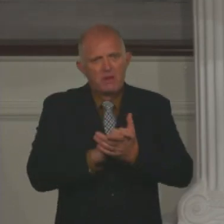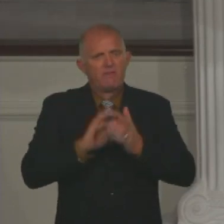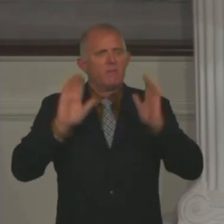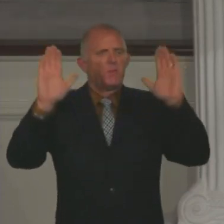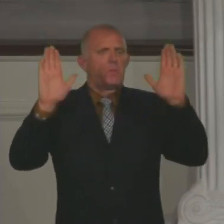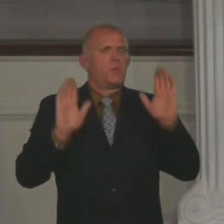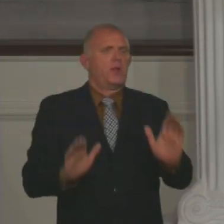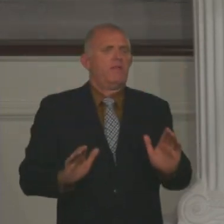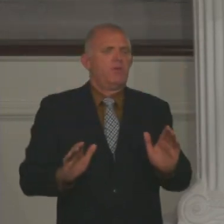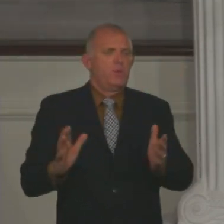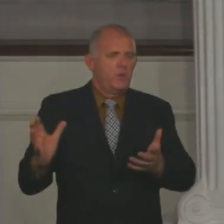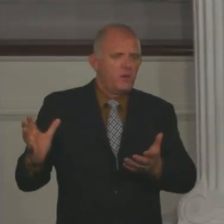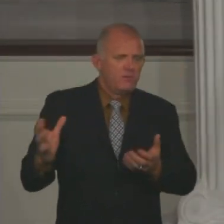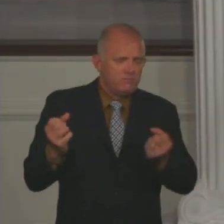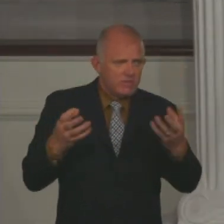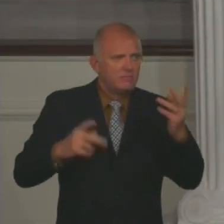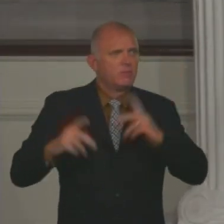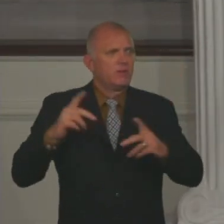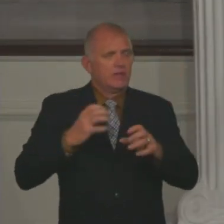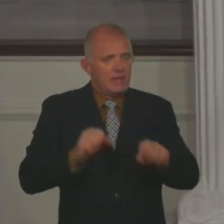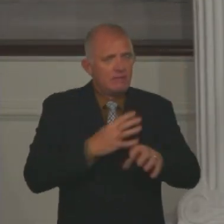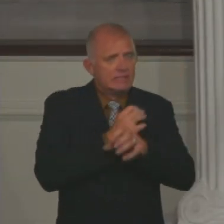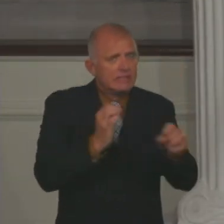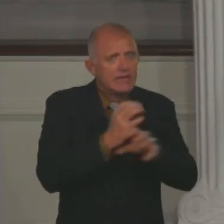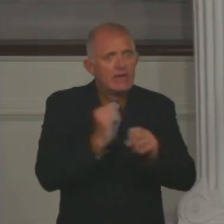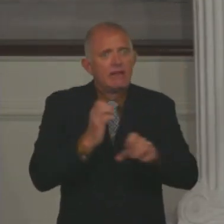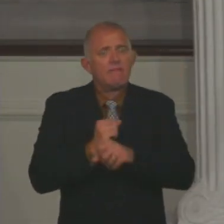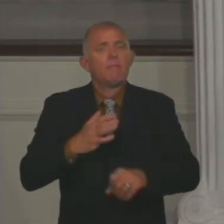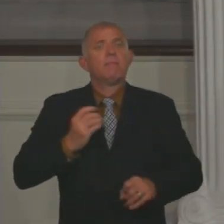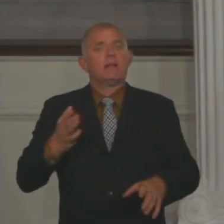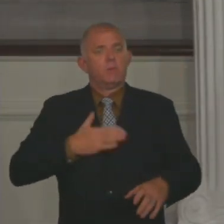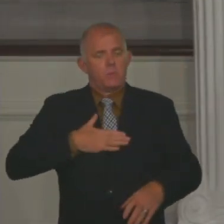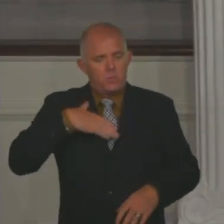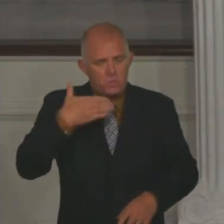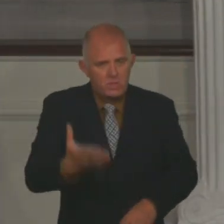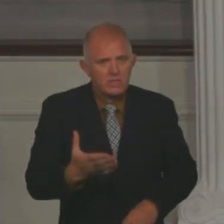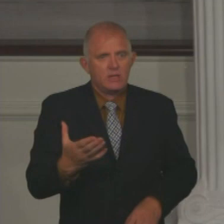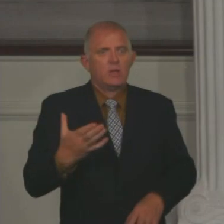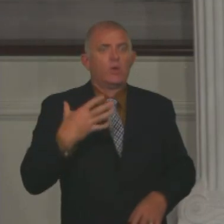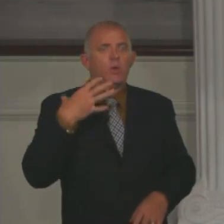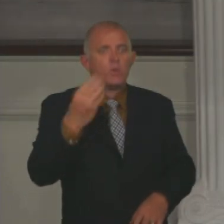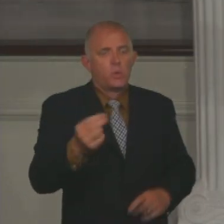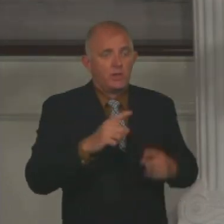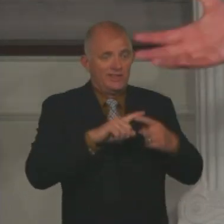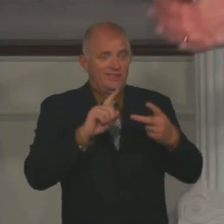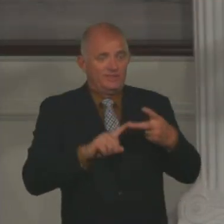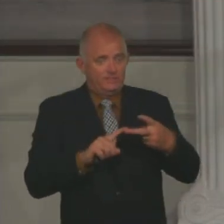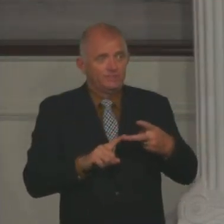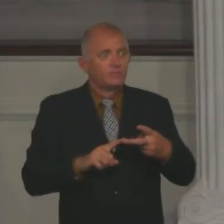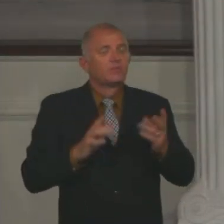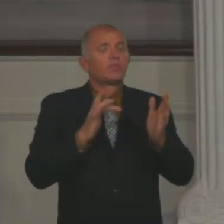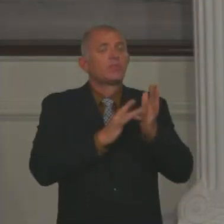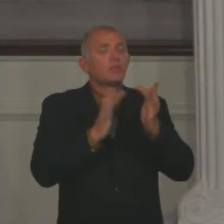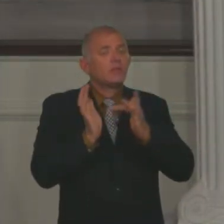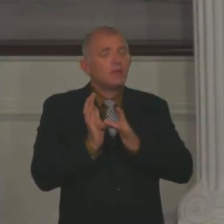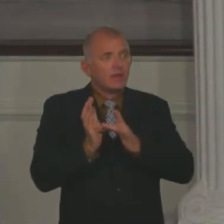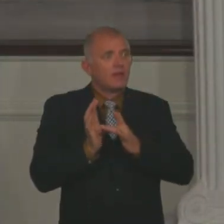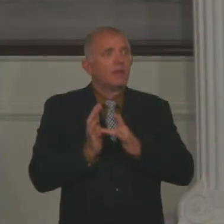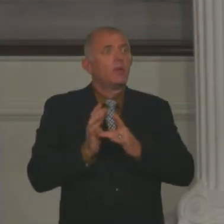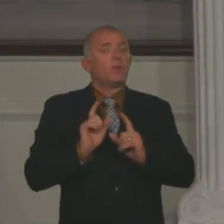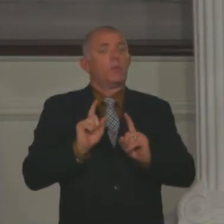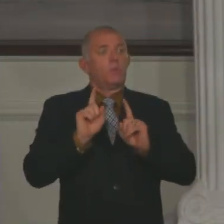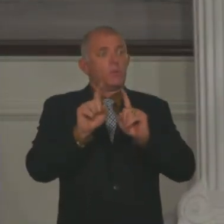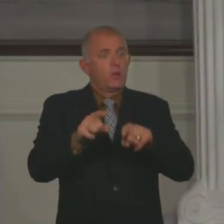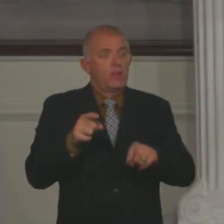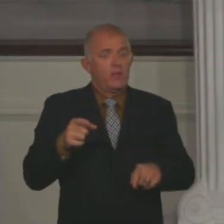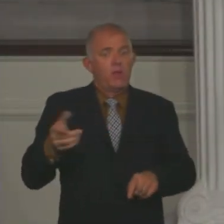of souls if somebody would just go out. Number two, the Bible says Jesus went out and they brought to him a man